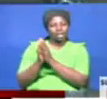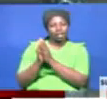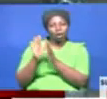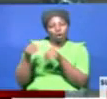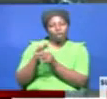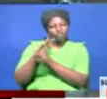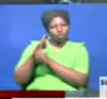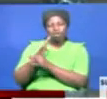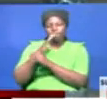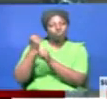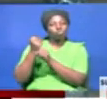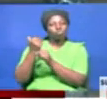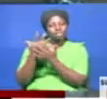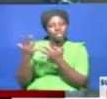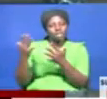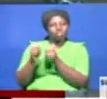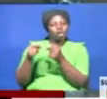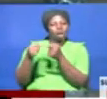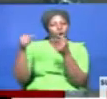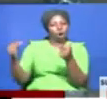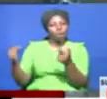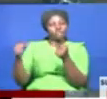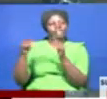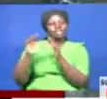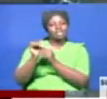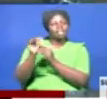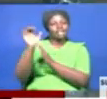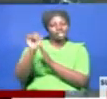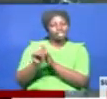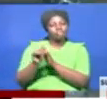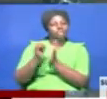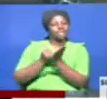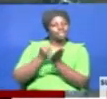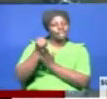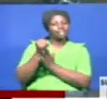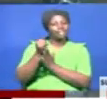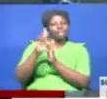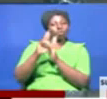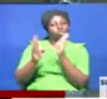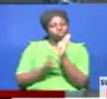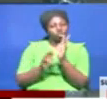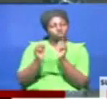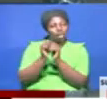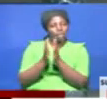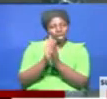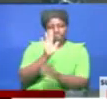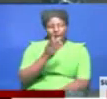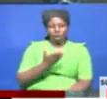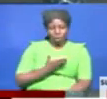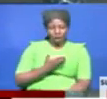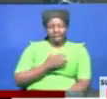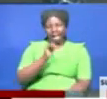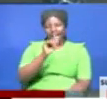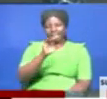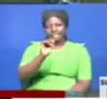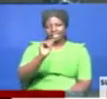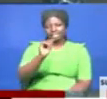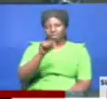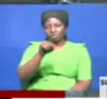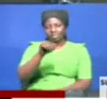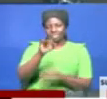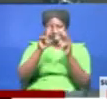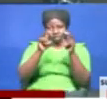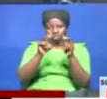are contrary to the Leadership and Integrity Code, etc., and also their own act on this issue. So the issue of role of the